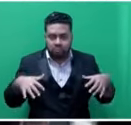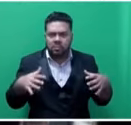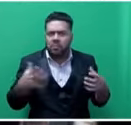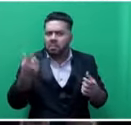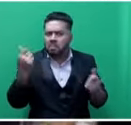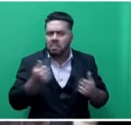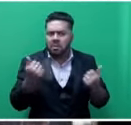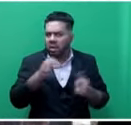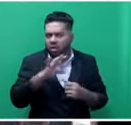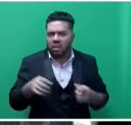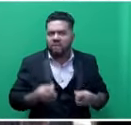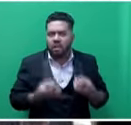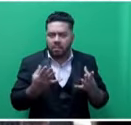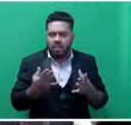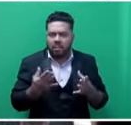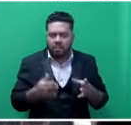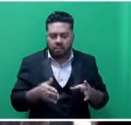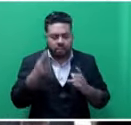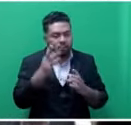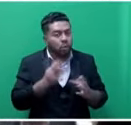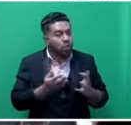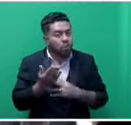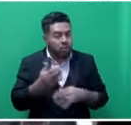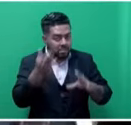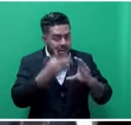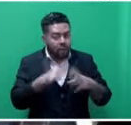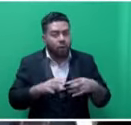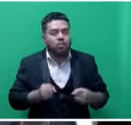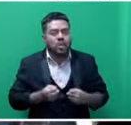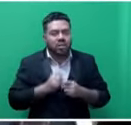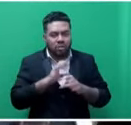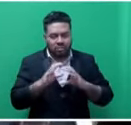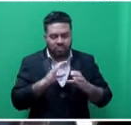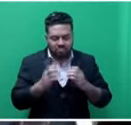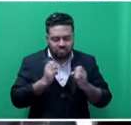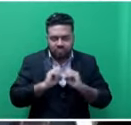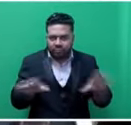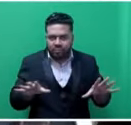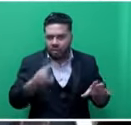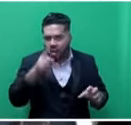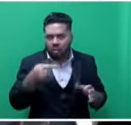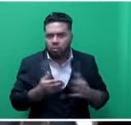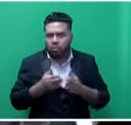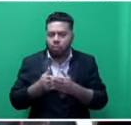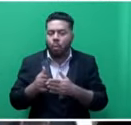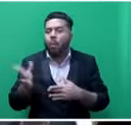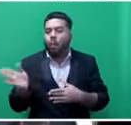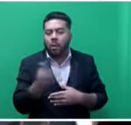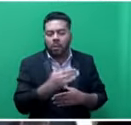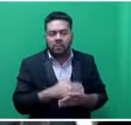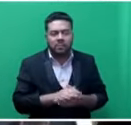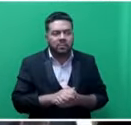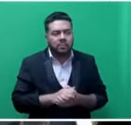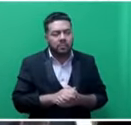not available to this medium of communication, Mr. Speaker, sir. The Section 119 of the Electoral Act